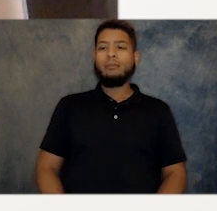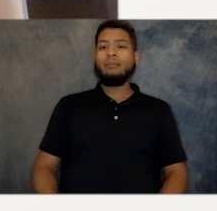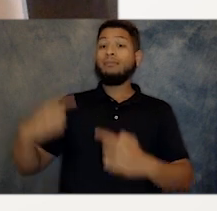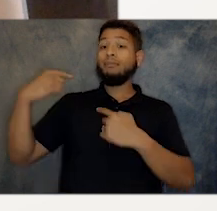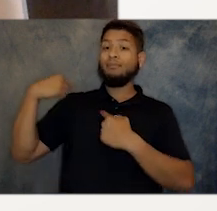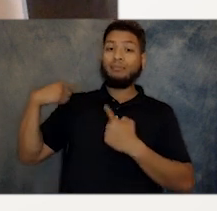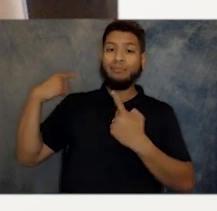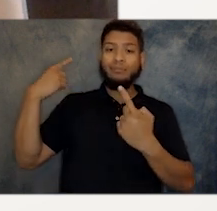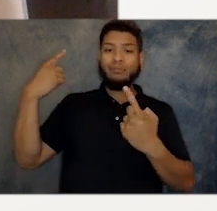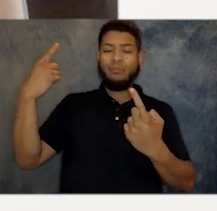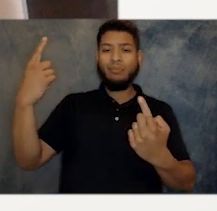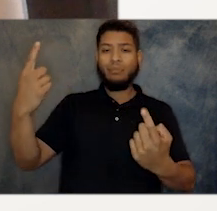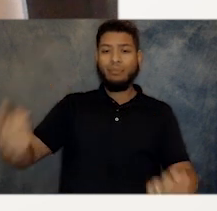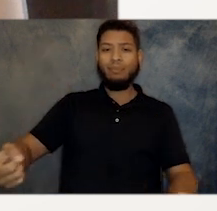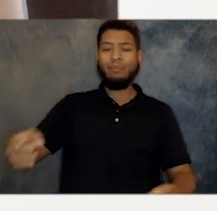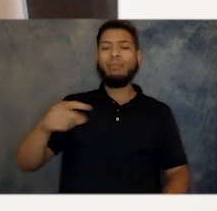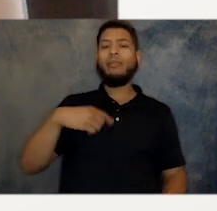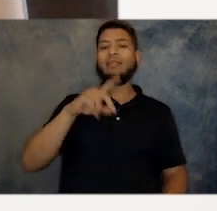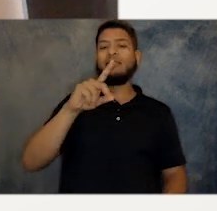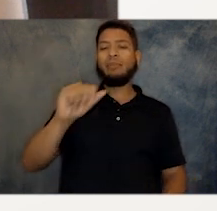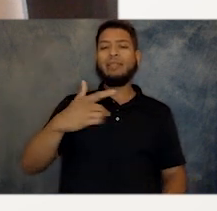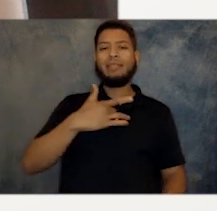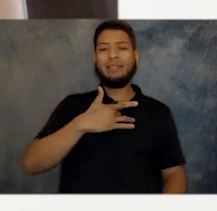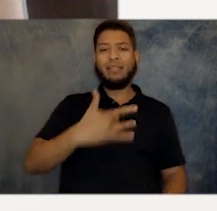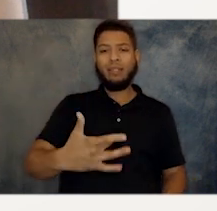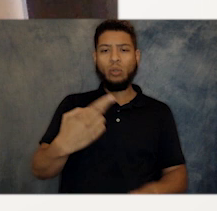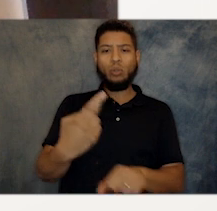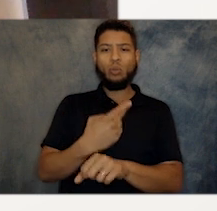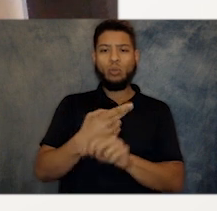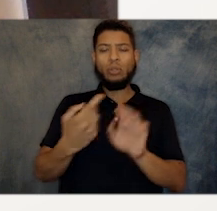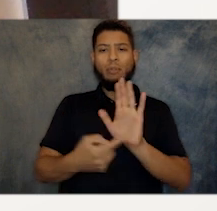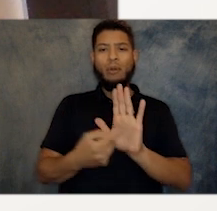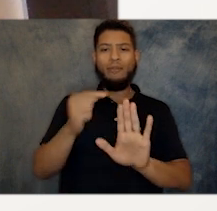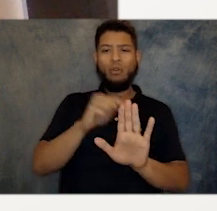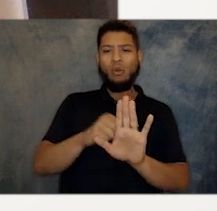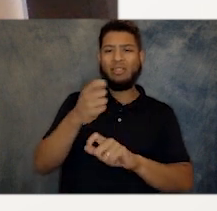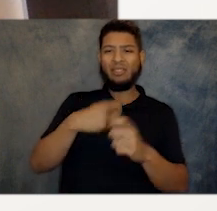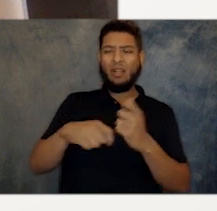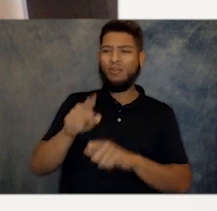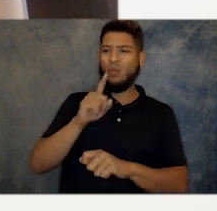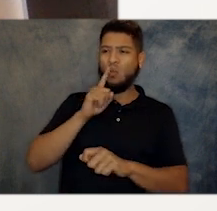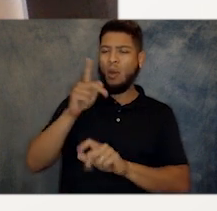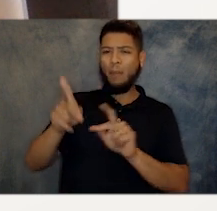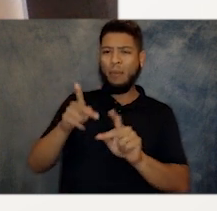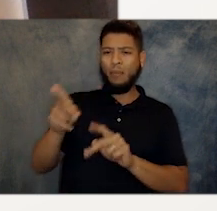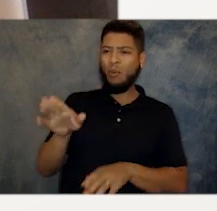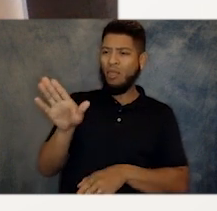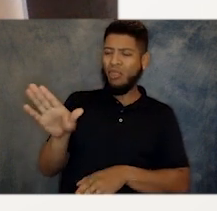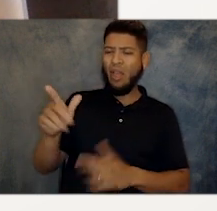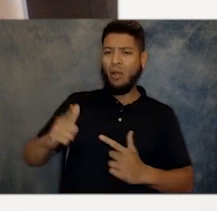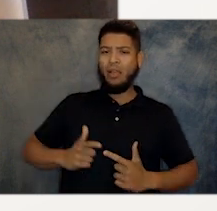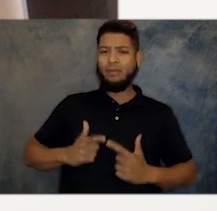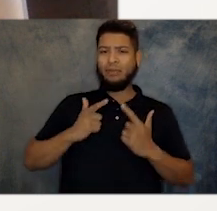metaphor. Throughout history, disability has been too often represented by metaphor rather